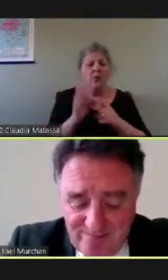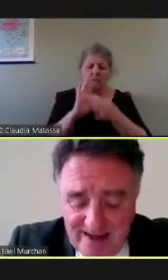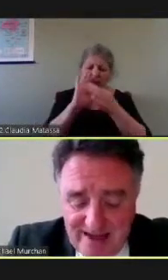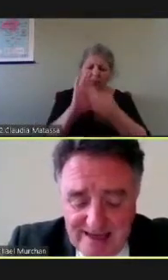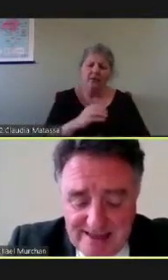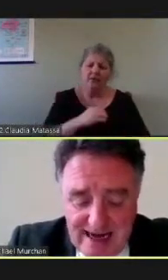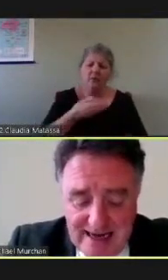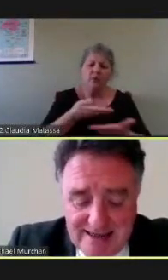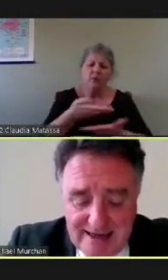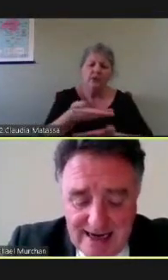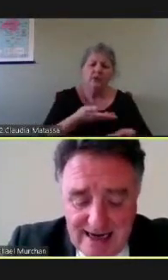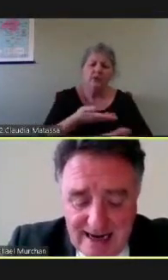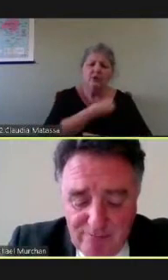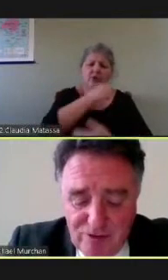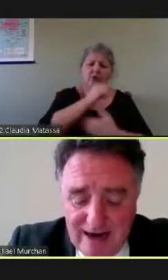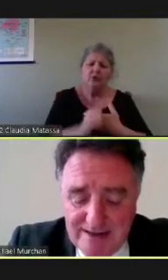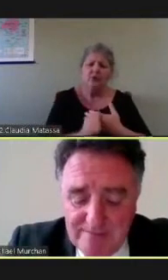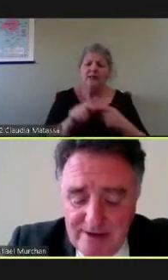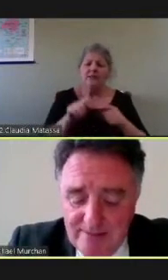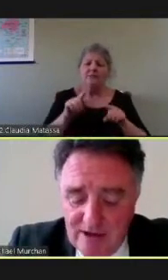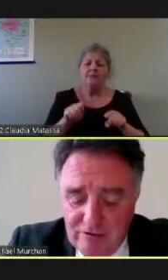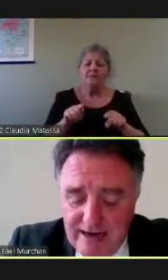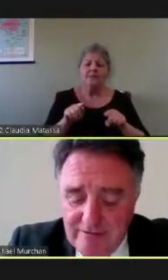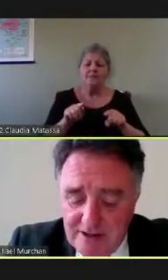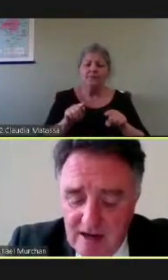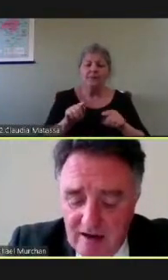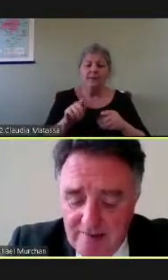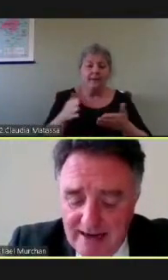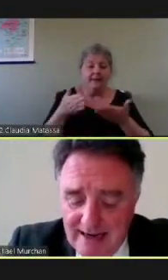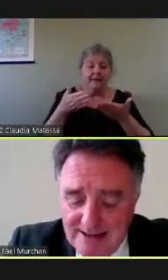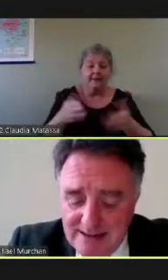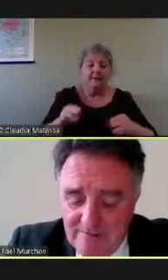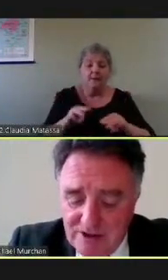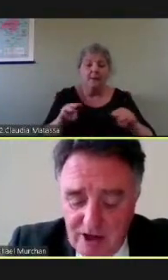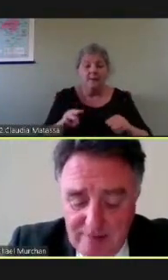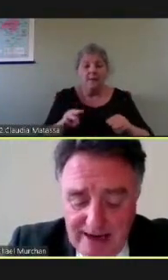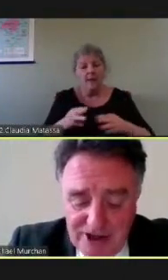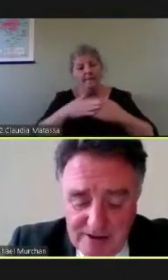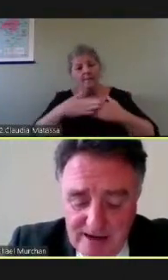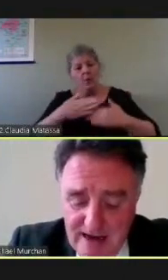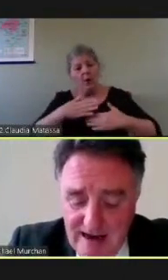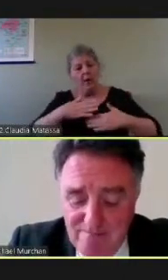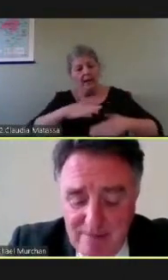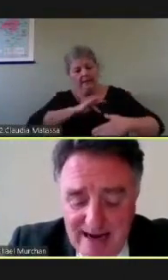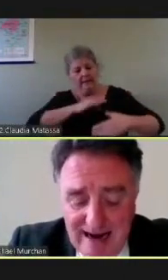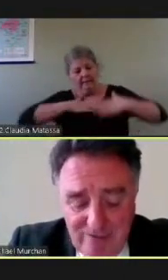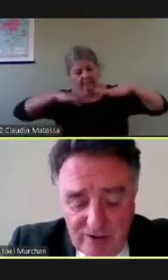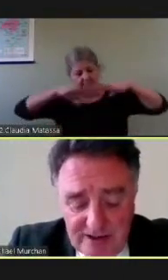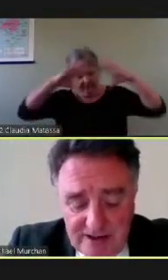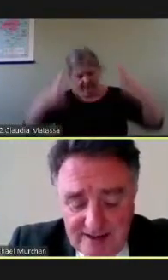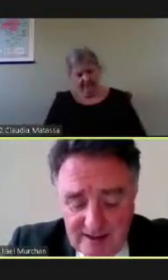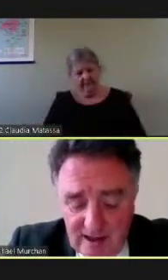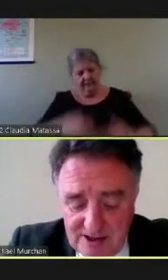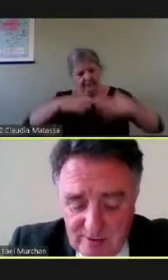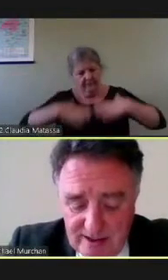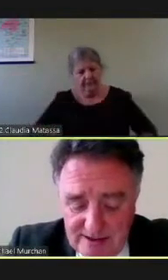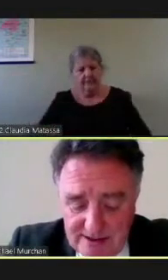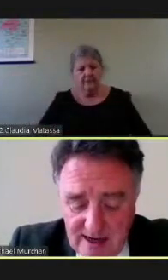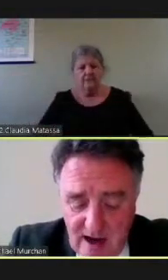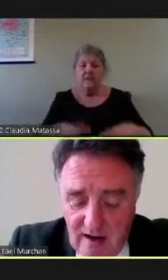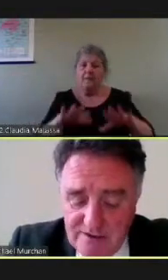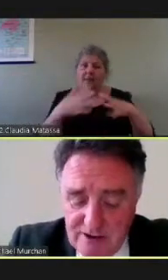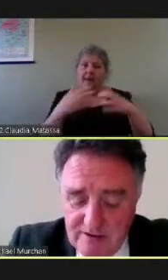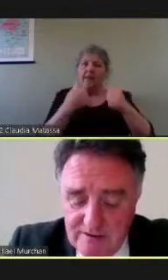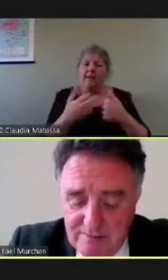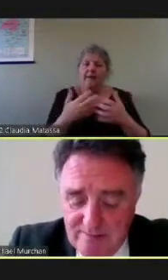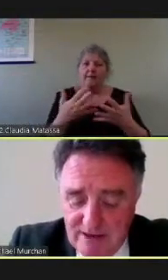today is that granting people greater autonomy and self-determination may have unintended